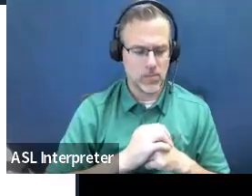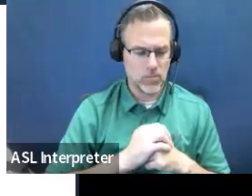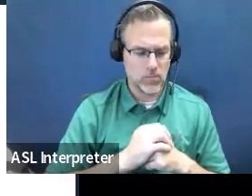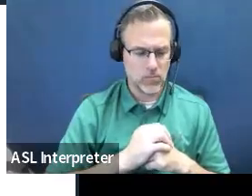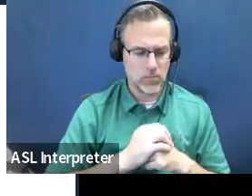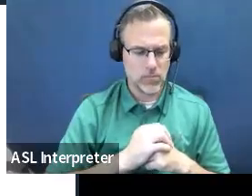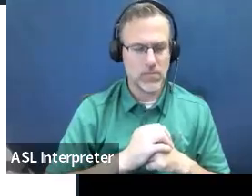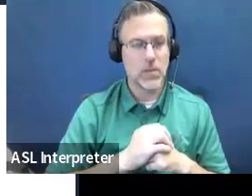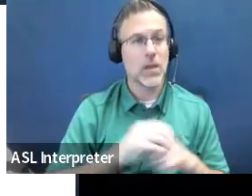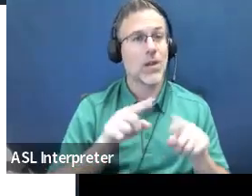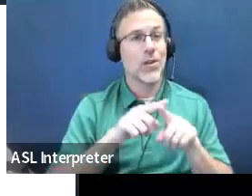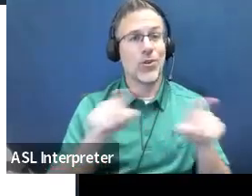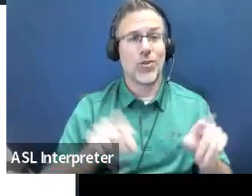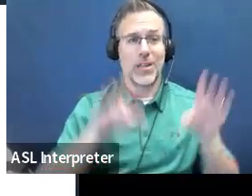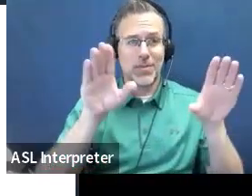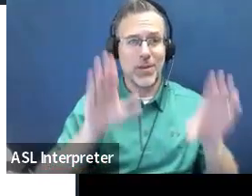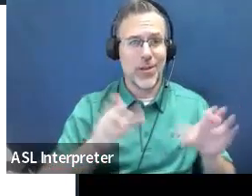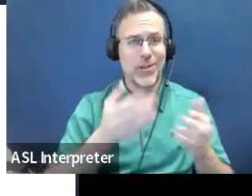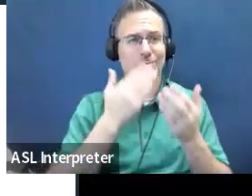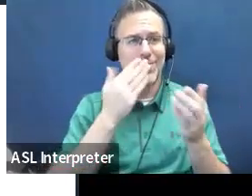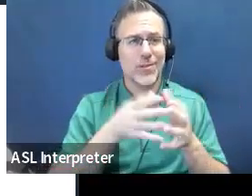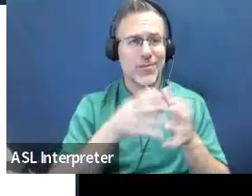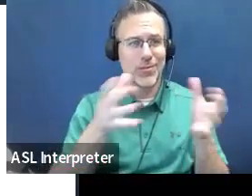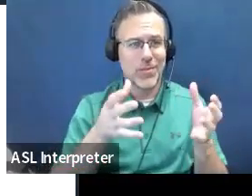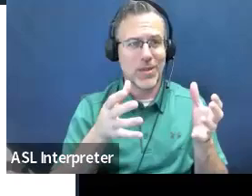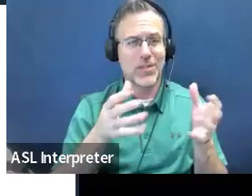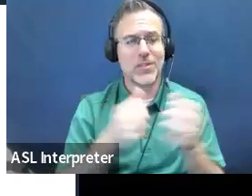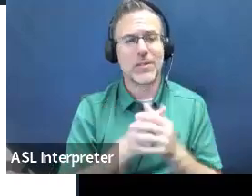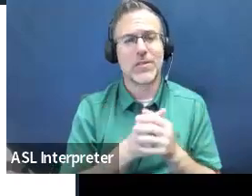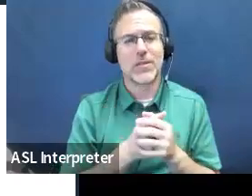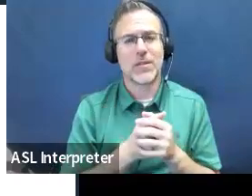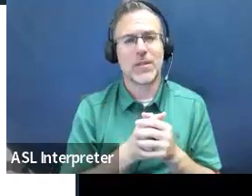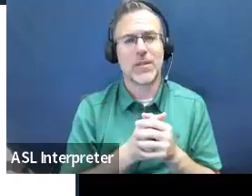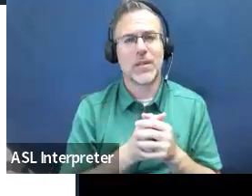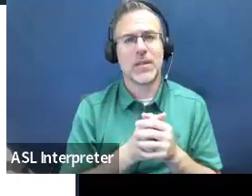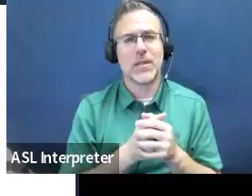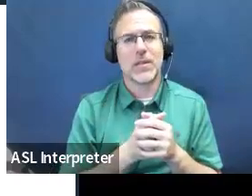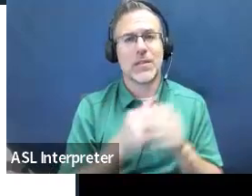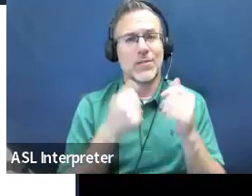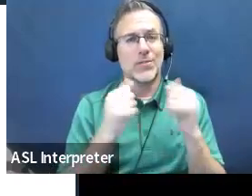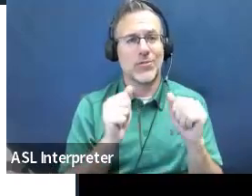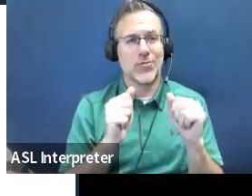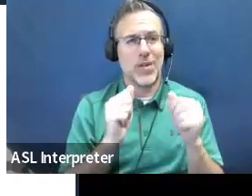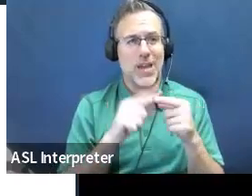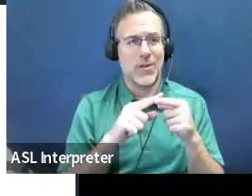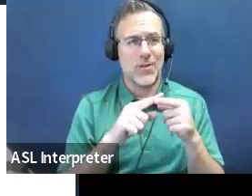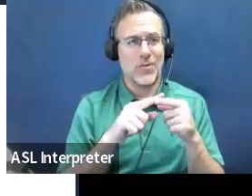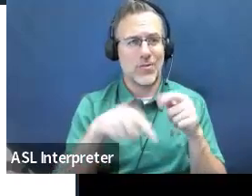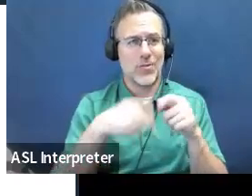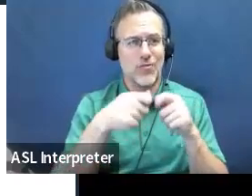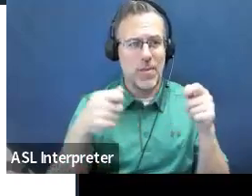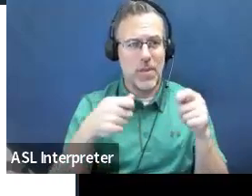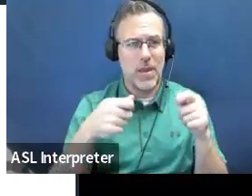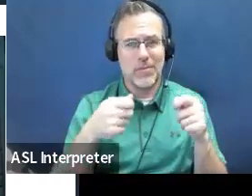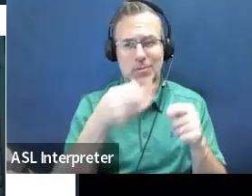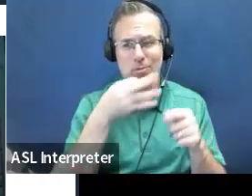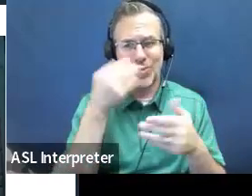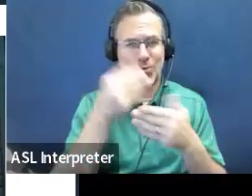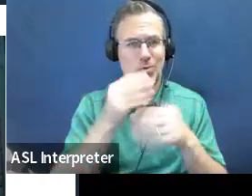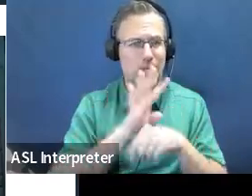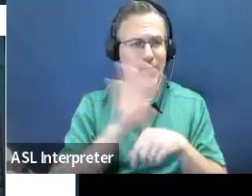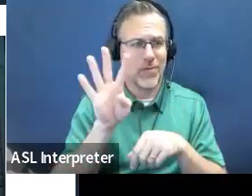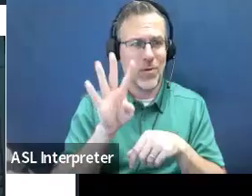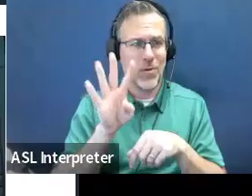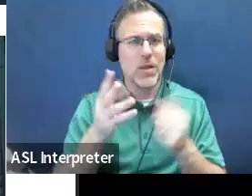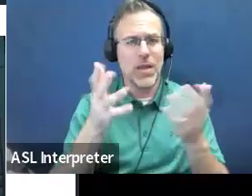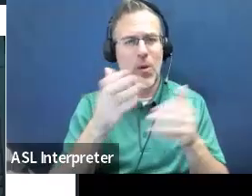You guys have been awesome. Thank you so much for all the questions. I am trying to kind of wrap it up because we're nearing 4 p.m. So I want to